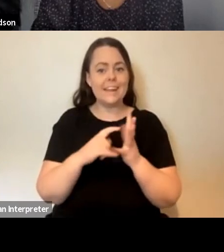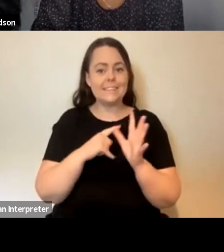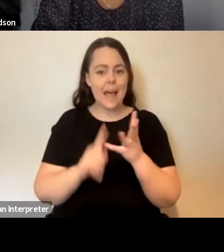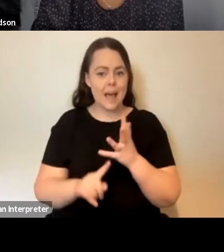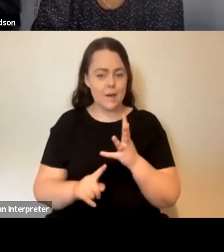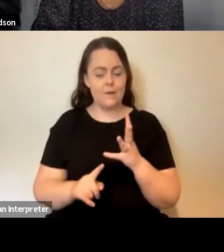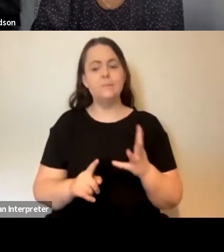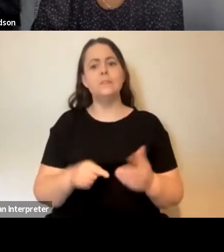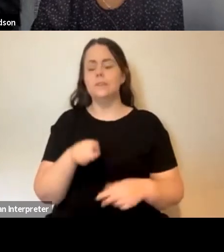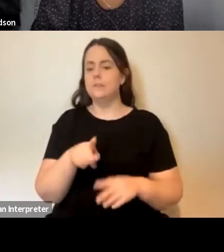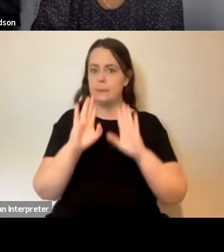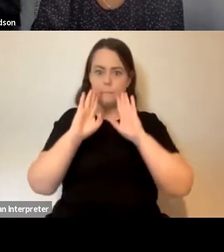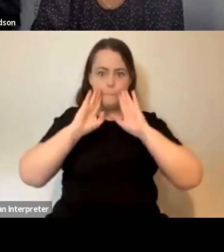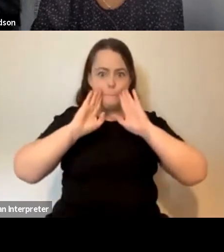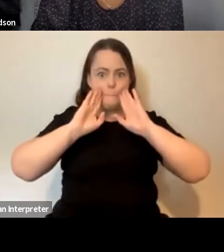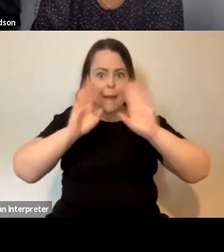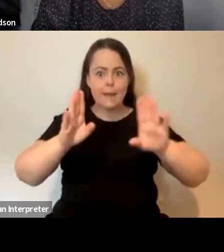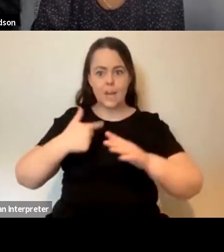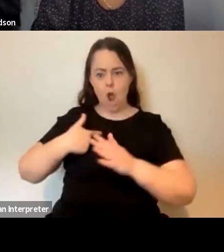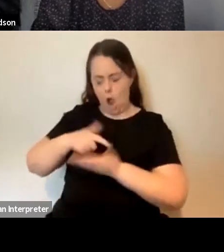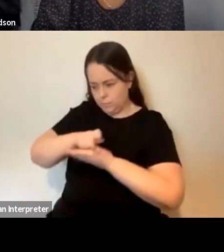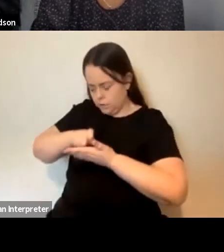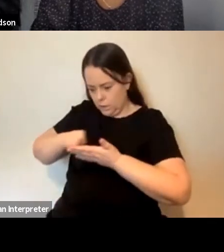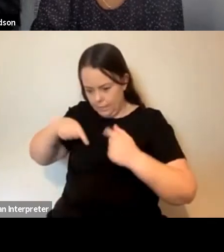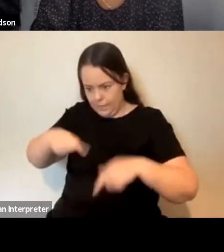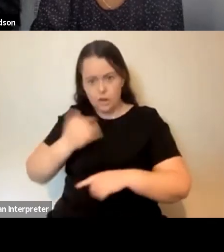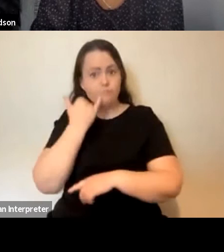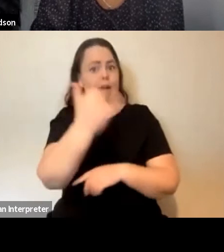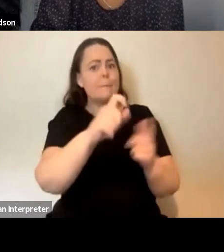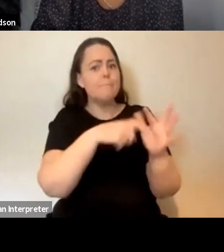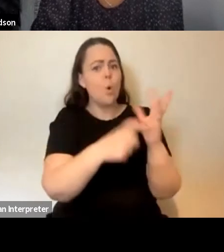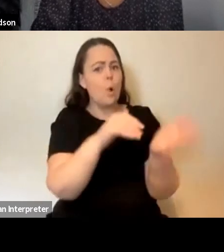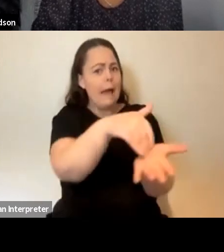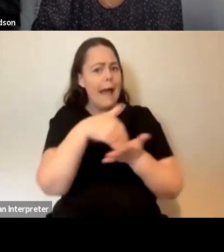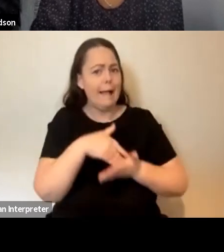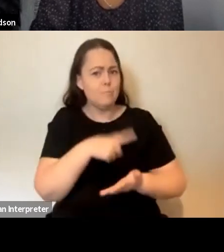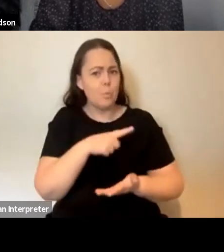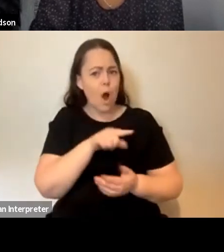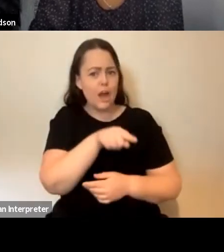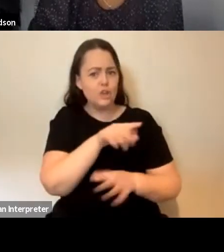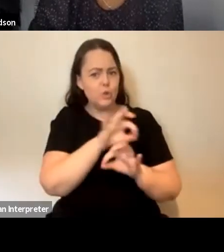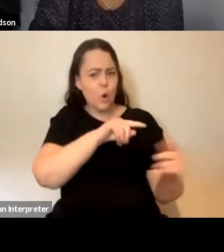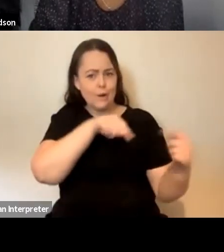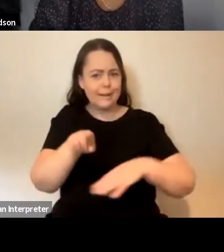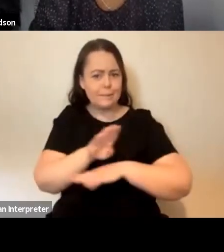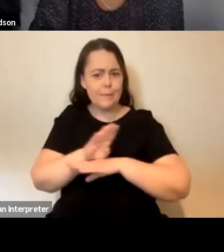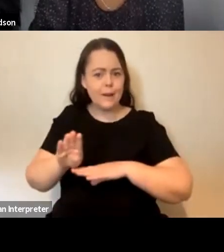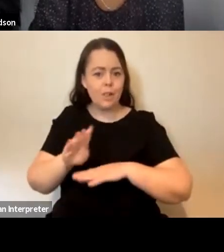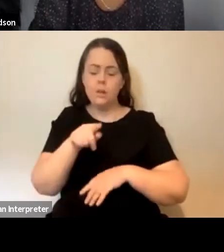doing this, I was like, ring Paul, help, why aren't you on this panel? Right, what do you want me to say? So thank you, Paul, you're